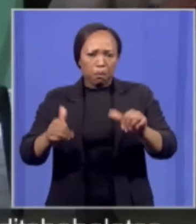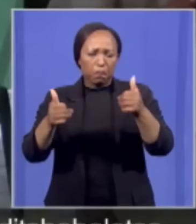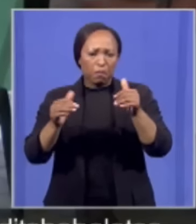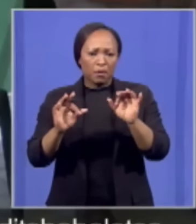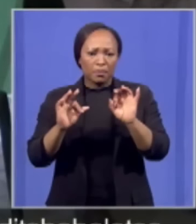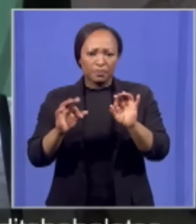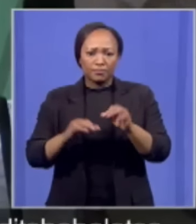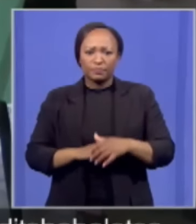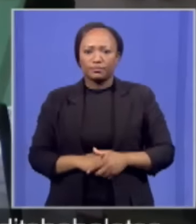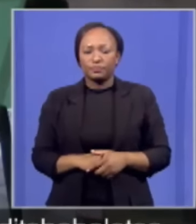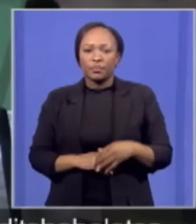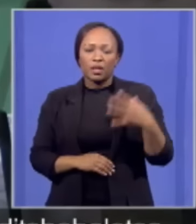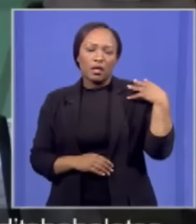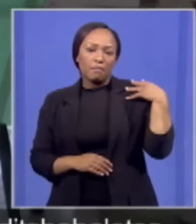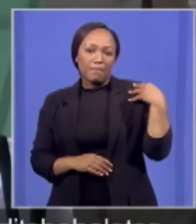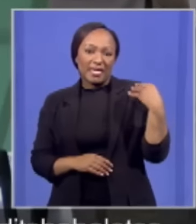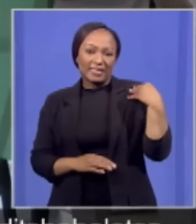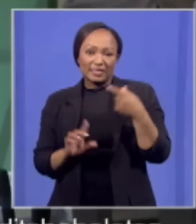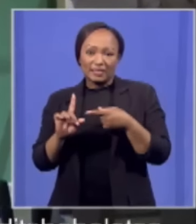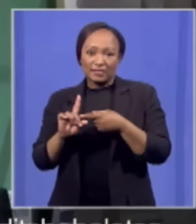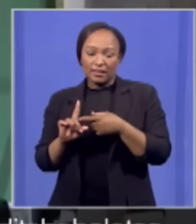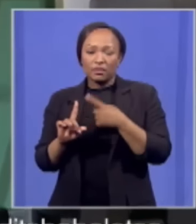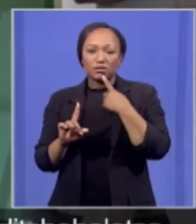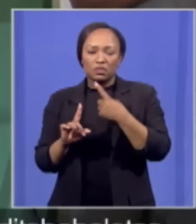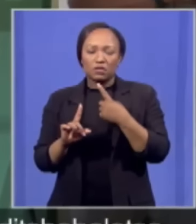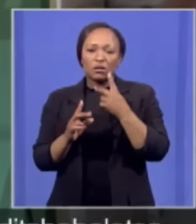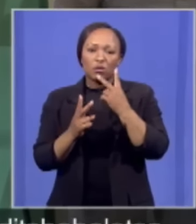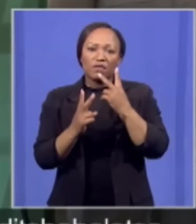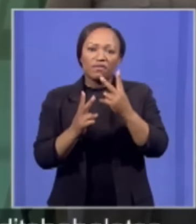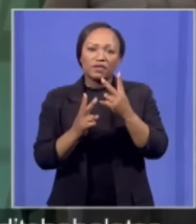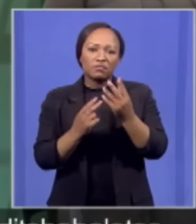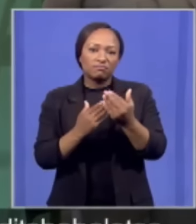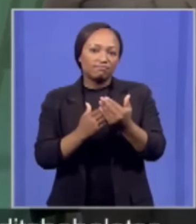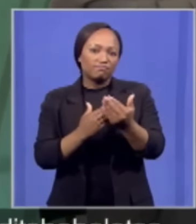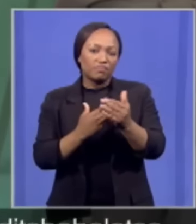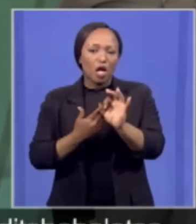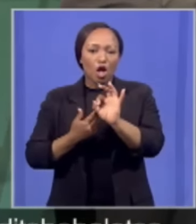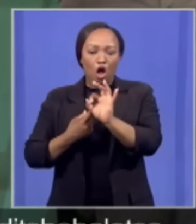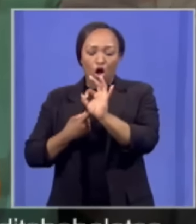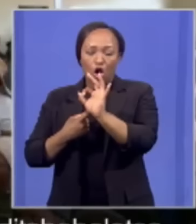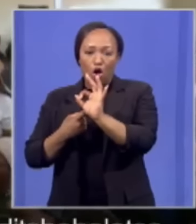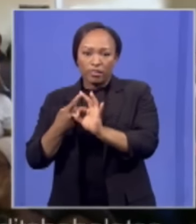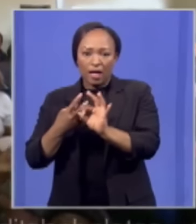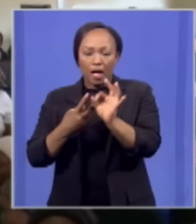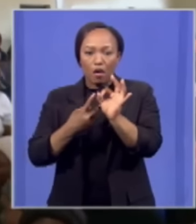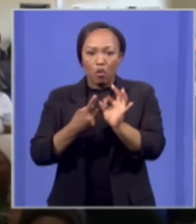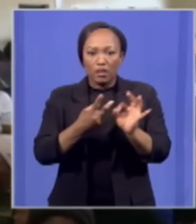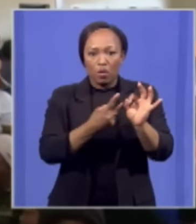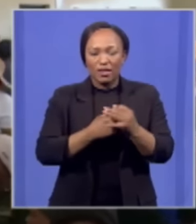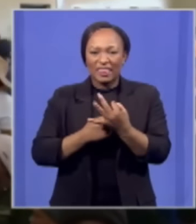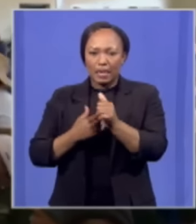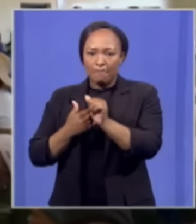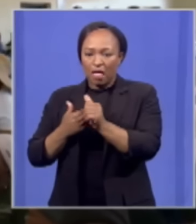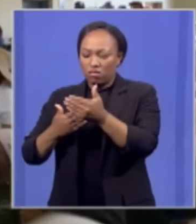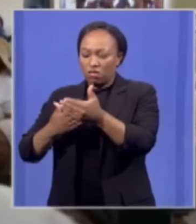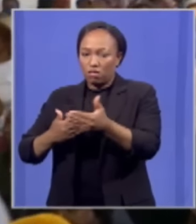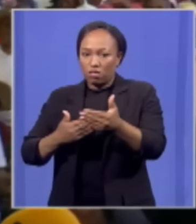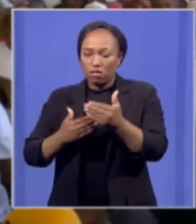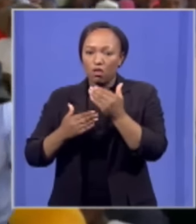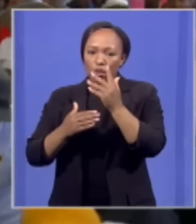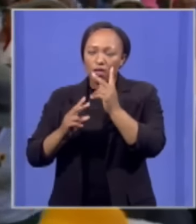Tona Verenkosini Hlabisa o solofetse go etela masepala ono mo sebekeng sa kotara e nngwe le e nngwe. Zebulon Maine, SABC